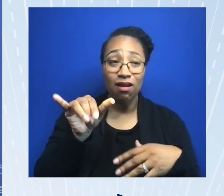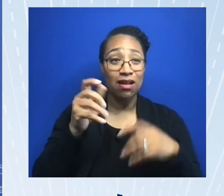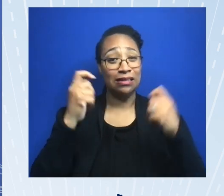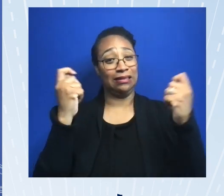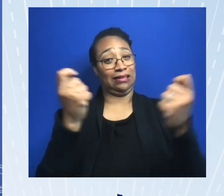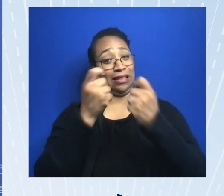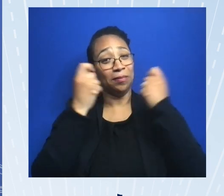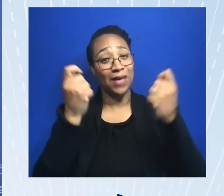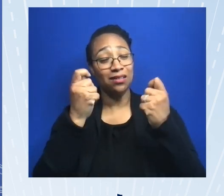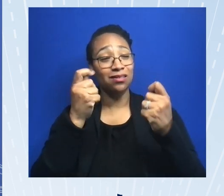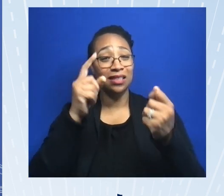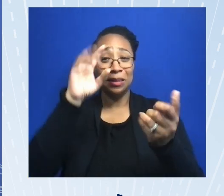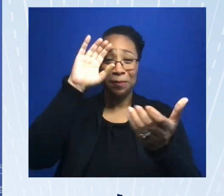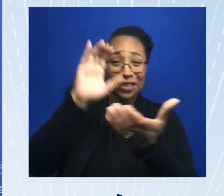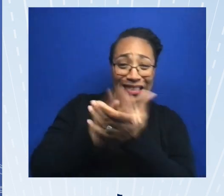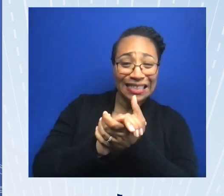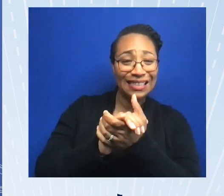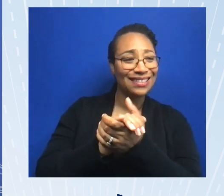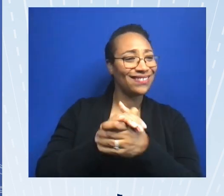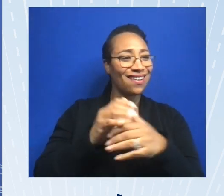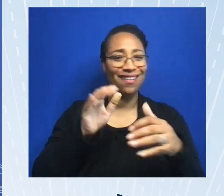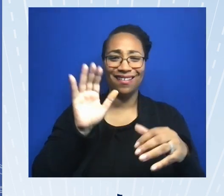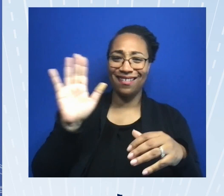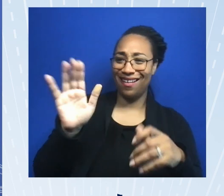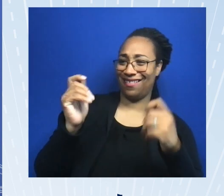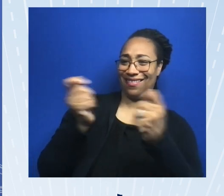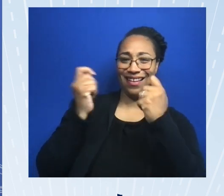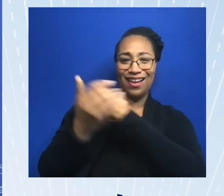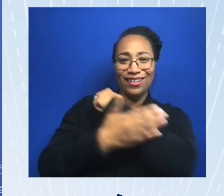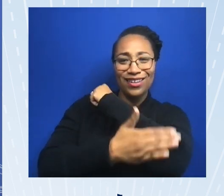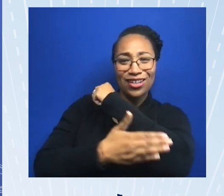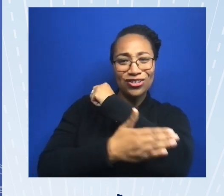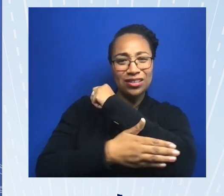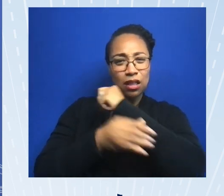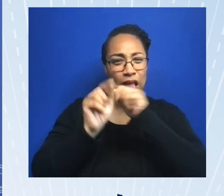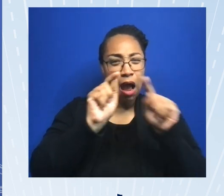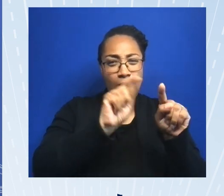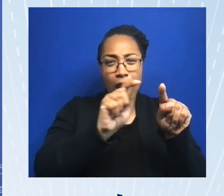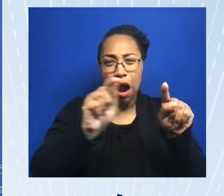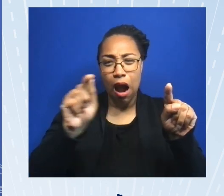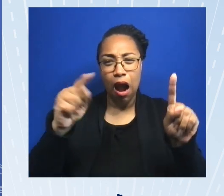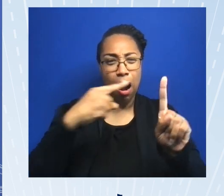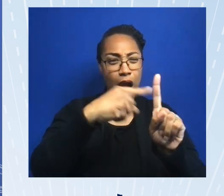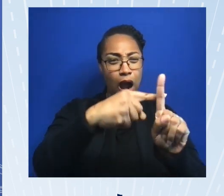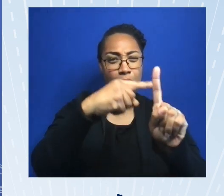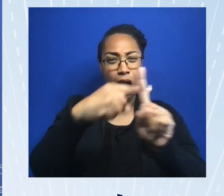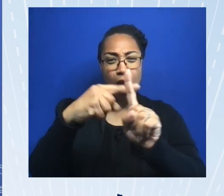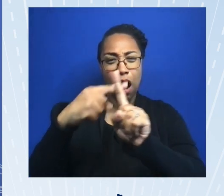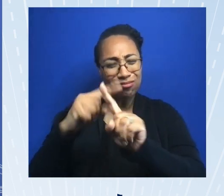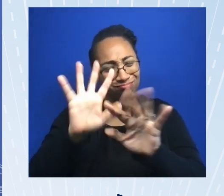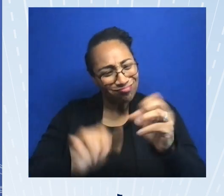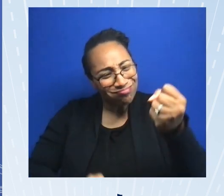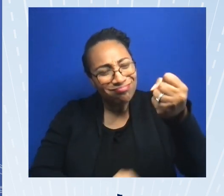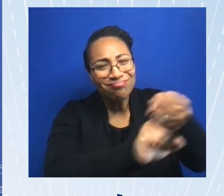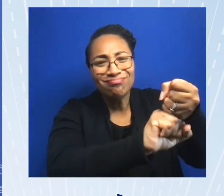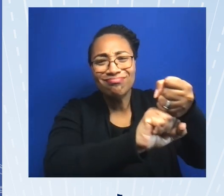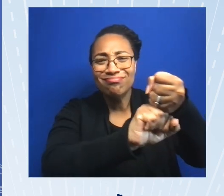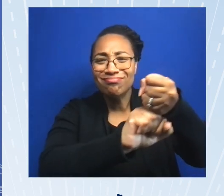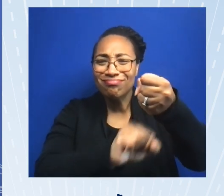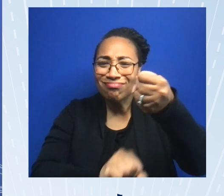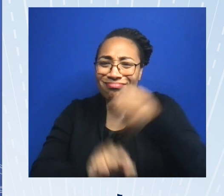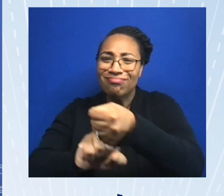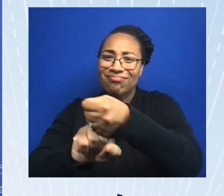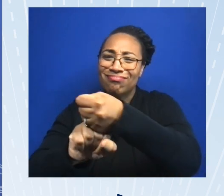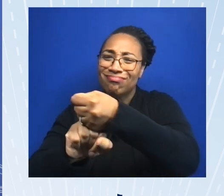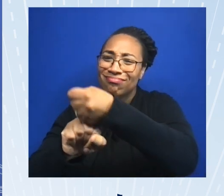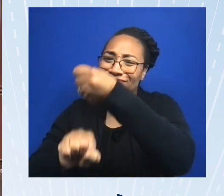unites us than divides us. And before I turn it over to my good friend, Ambassador Rice, I just